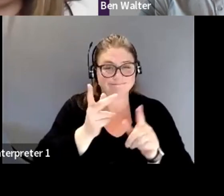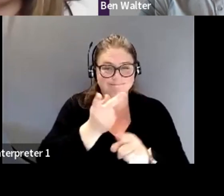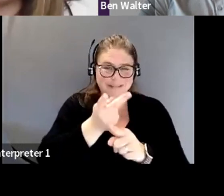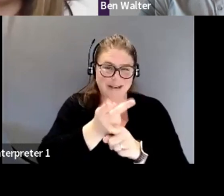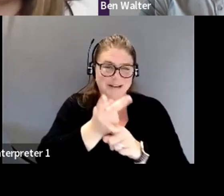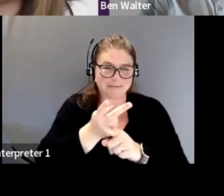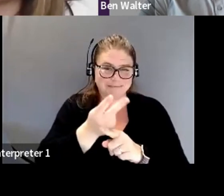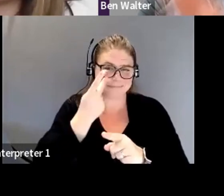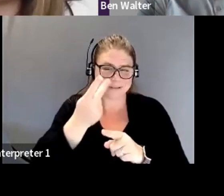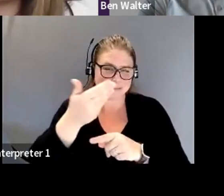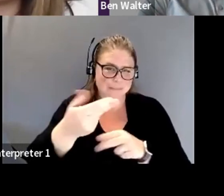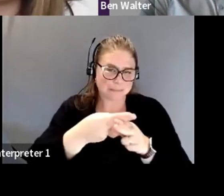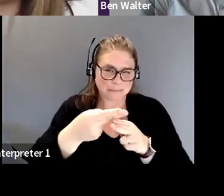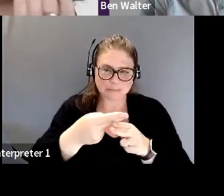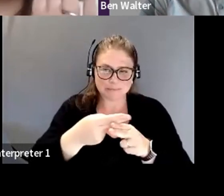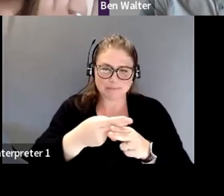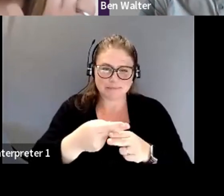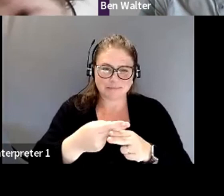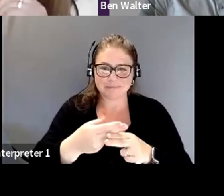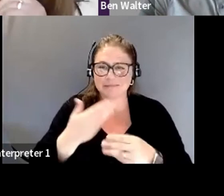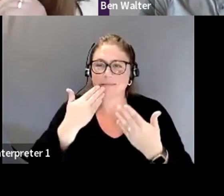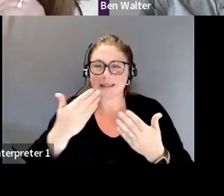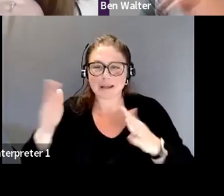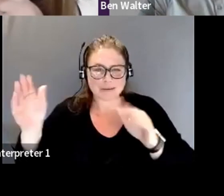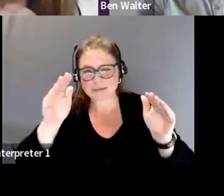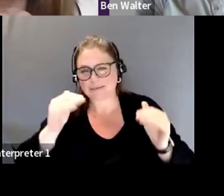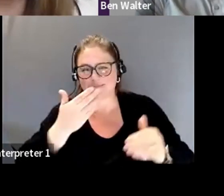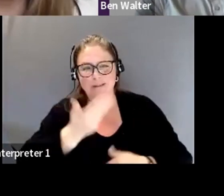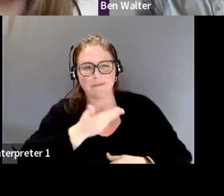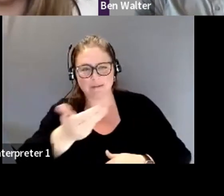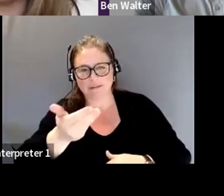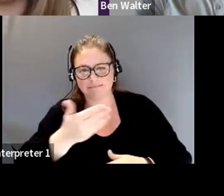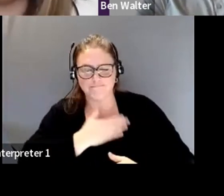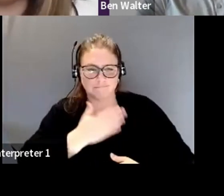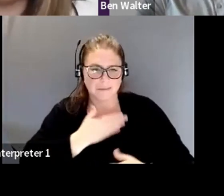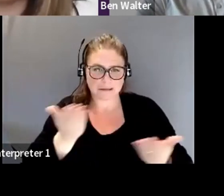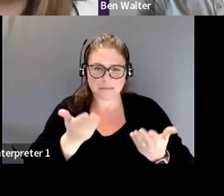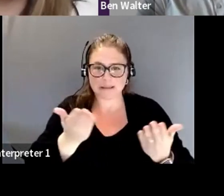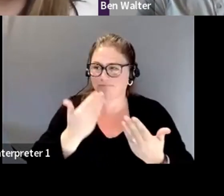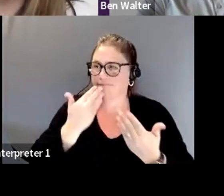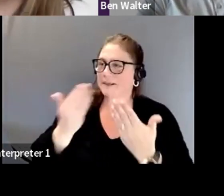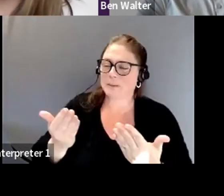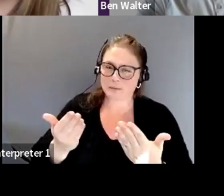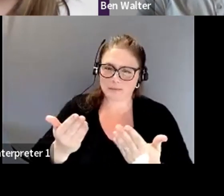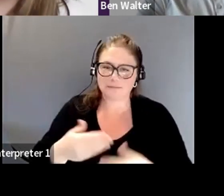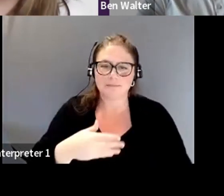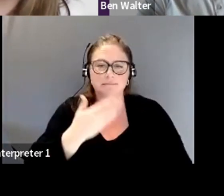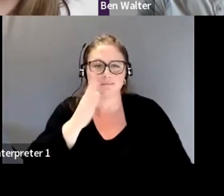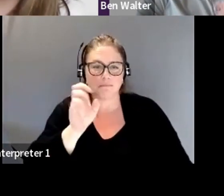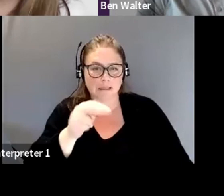see you soon. Thank you, everybody. Loves being here. Thank you so much. Thank you. Thanks, Mickey. Thanks,